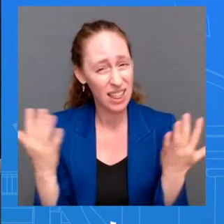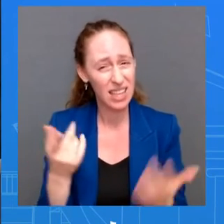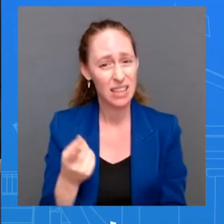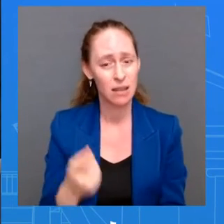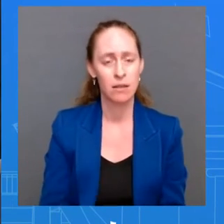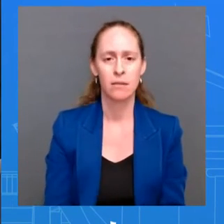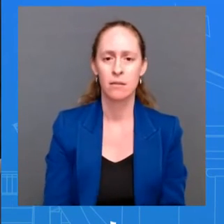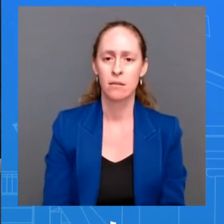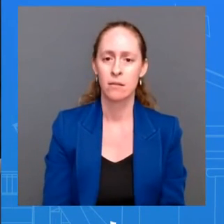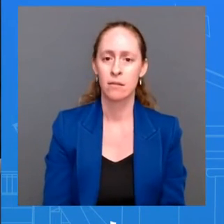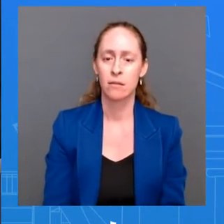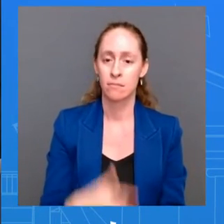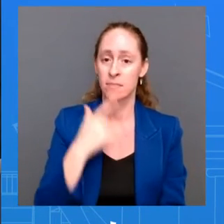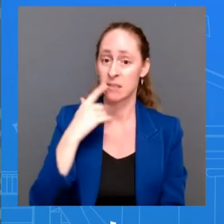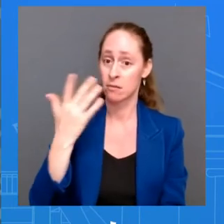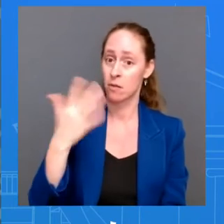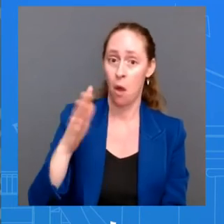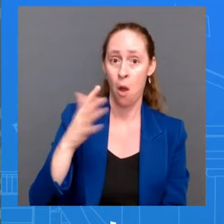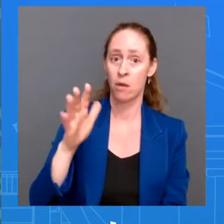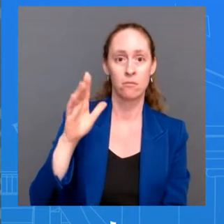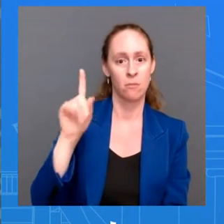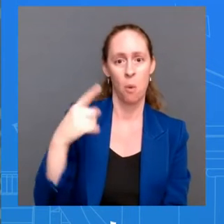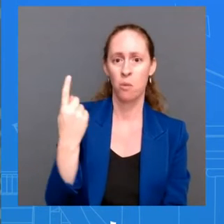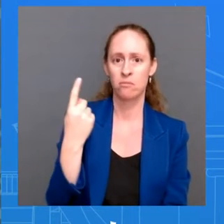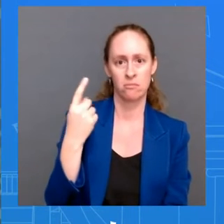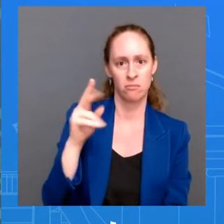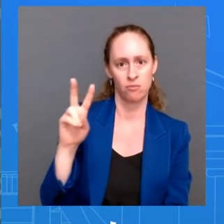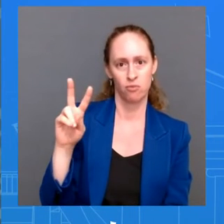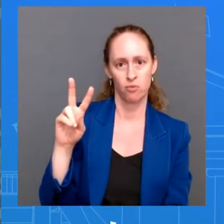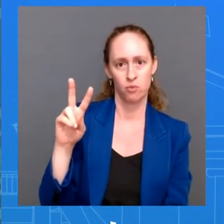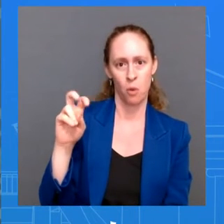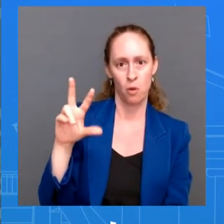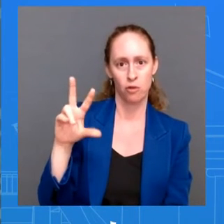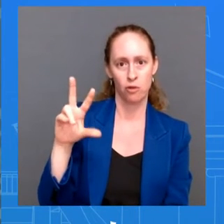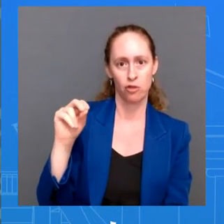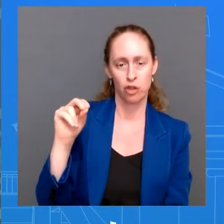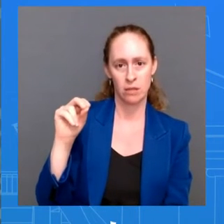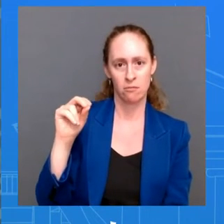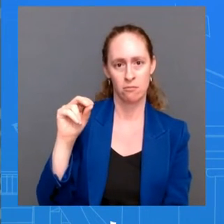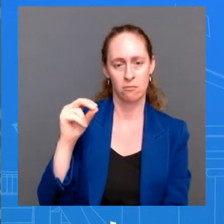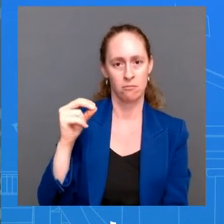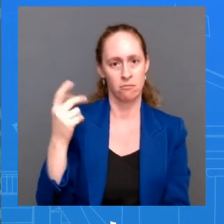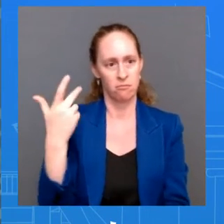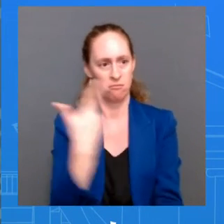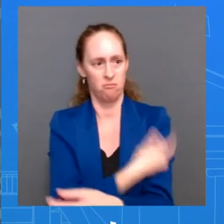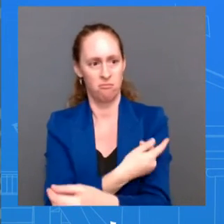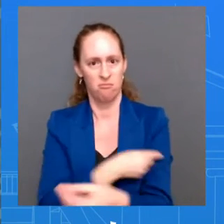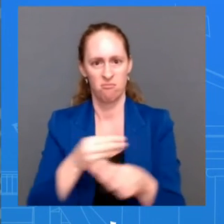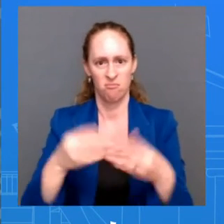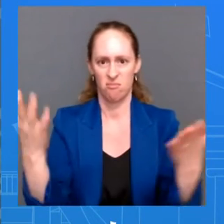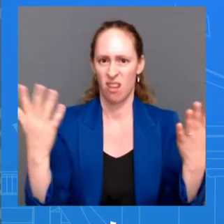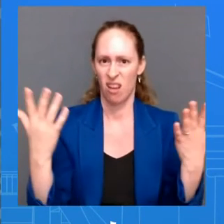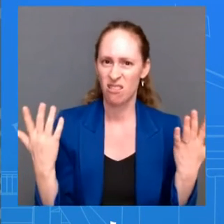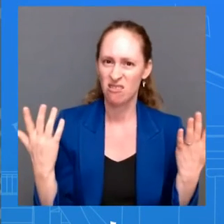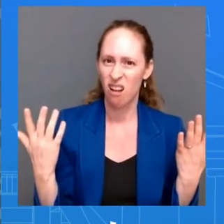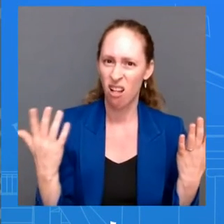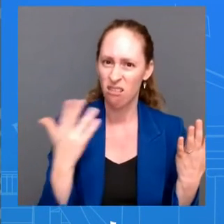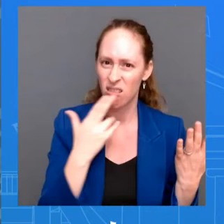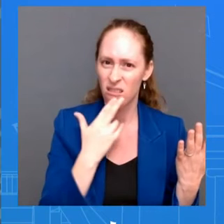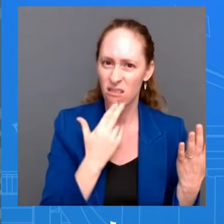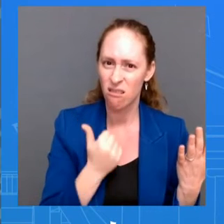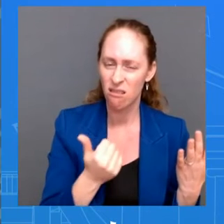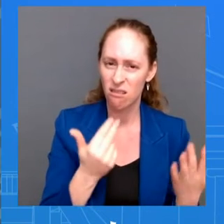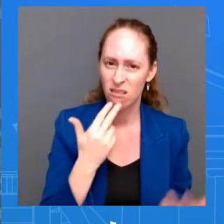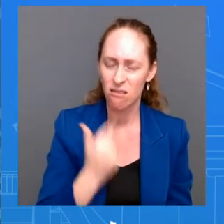5,000 cases. So when it comes to TPOX specifically, facilities, easier access to treatment is critical and a